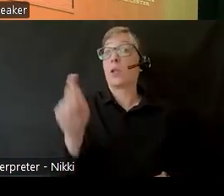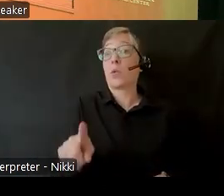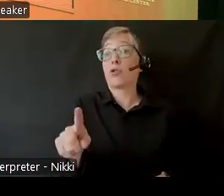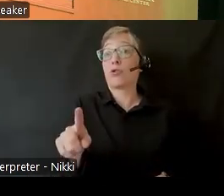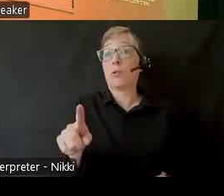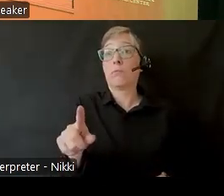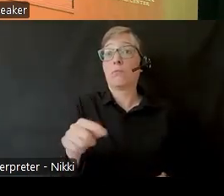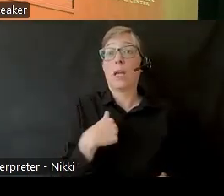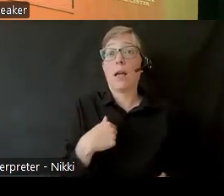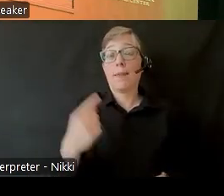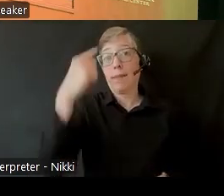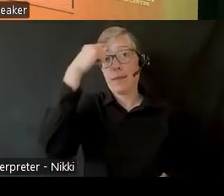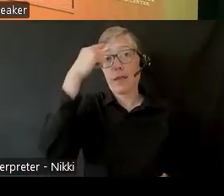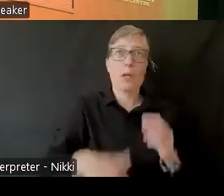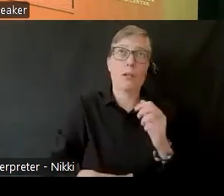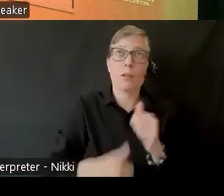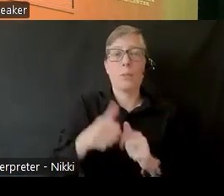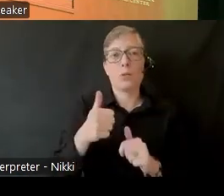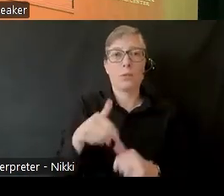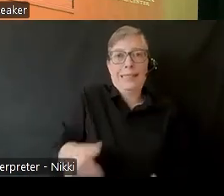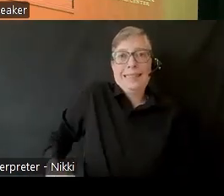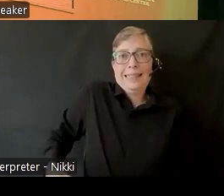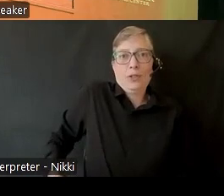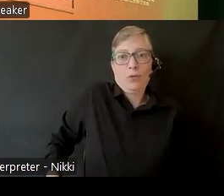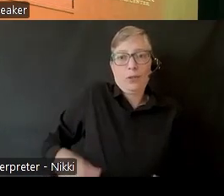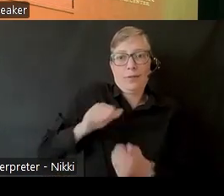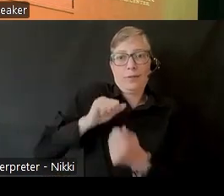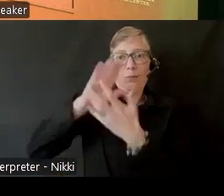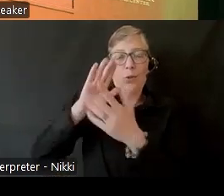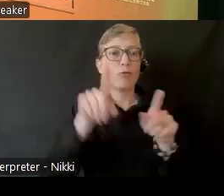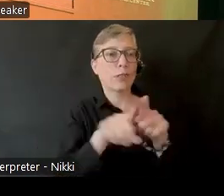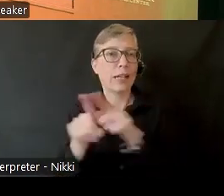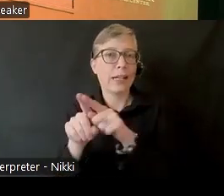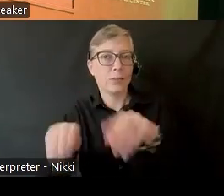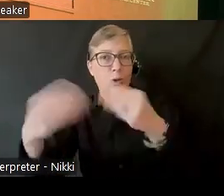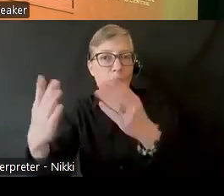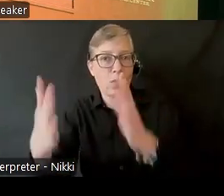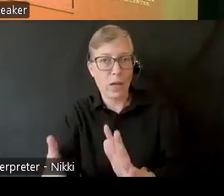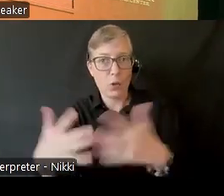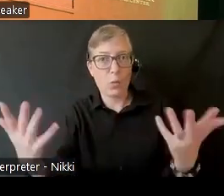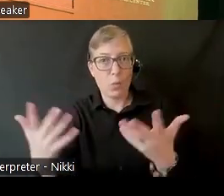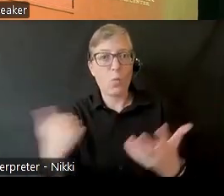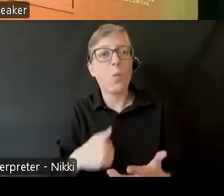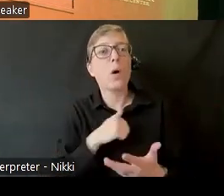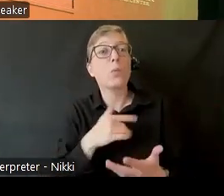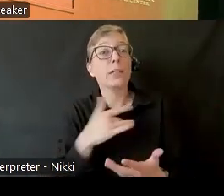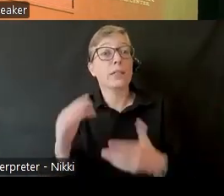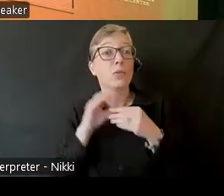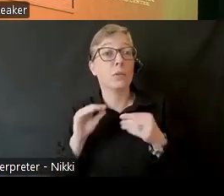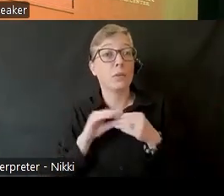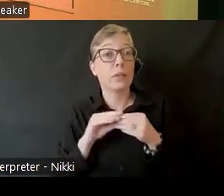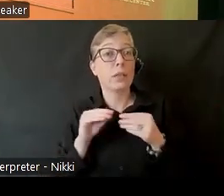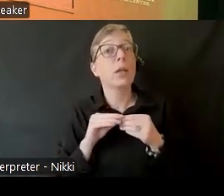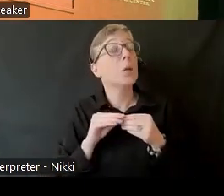intuitive approach, I think, from as a providers, is to say, hey, we are able to